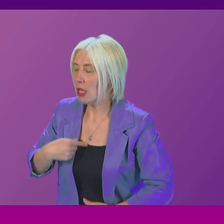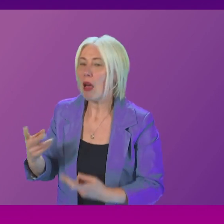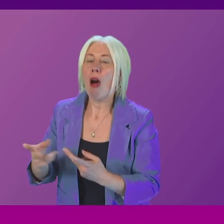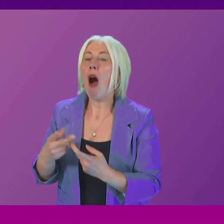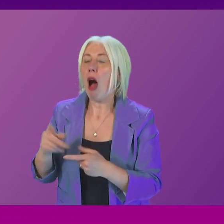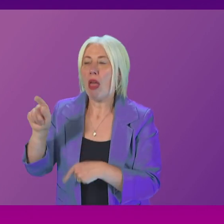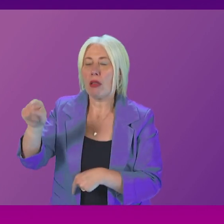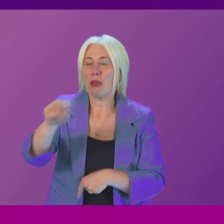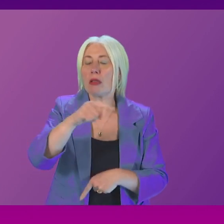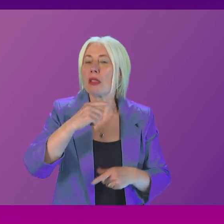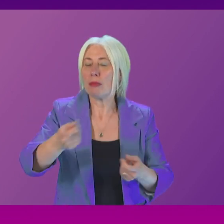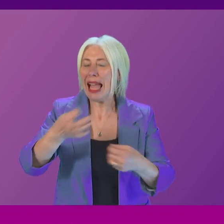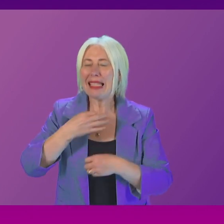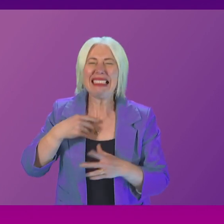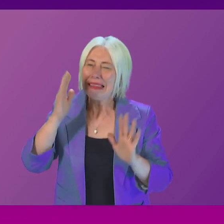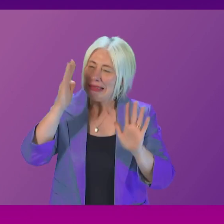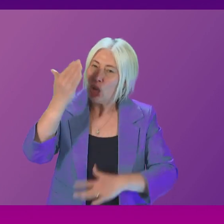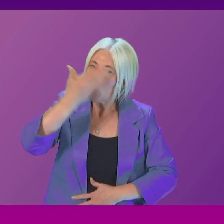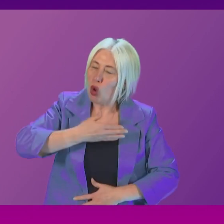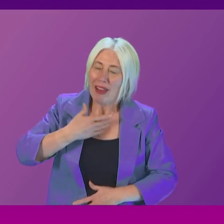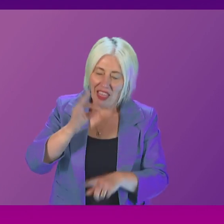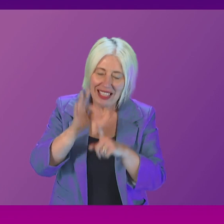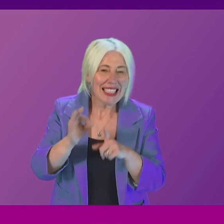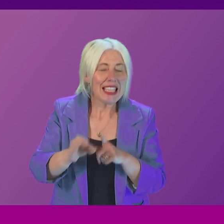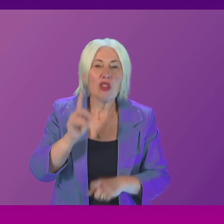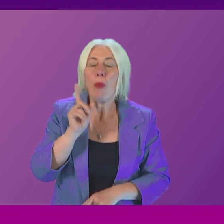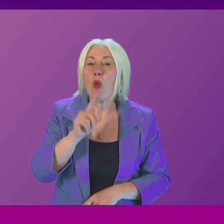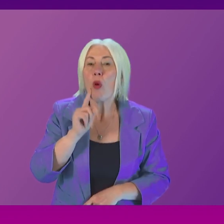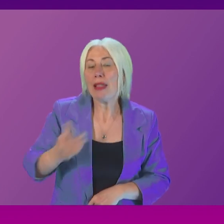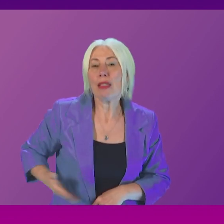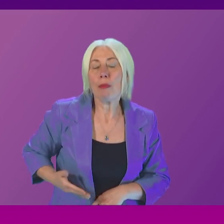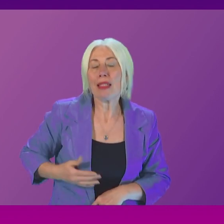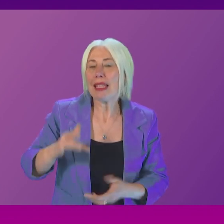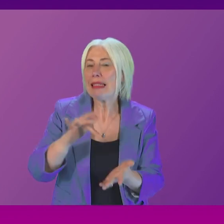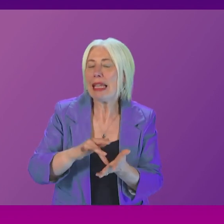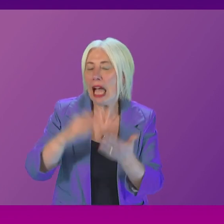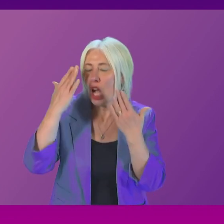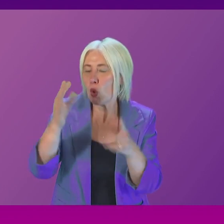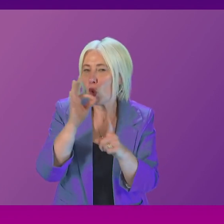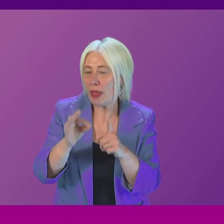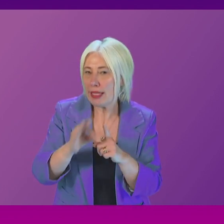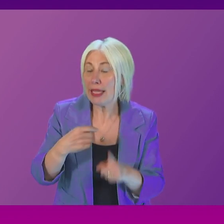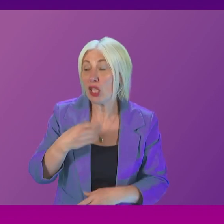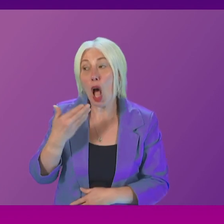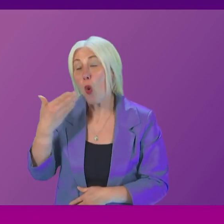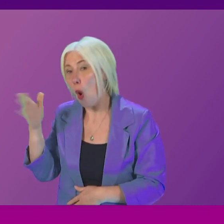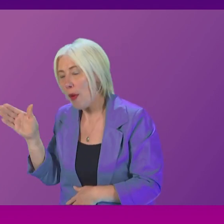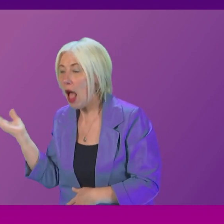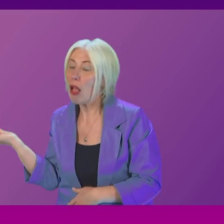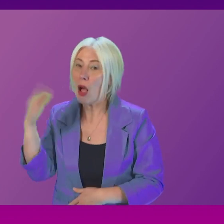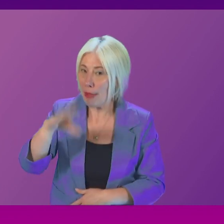members as well. Forgive me, I don't have the detail on the Women's Business Centre. I'm happy to take that one away and come back to Claire